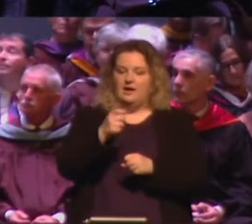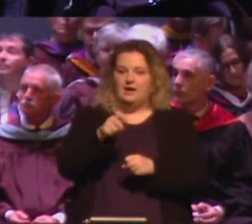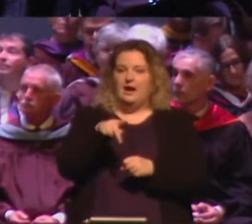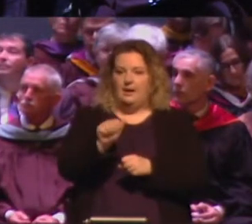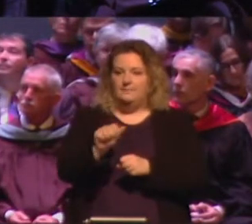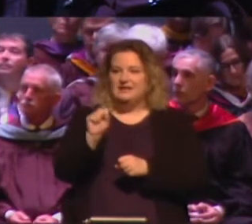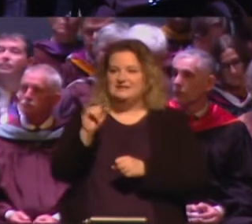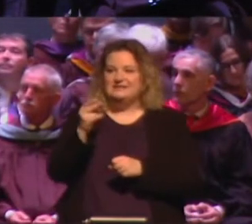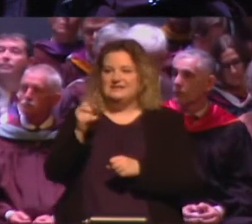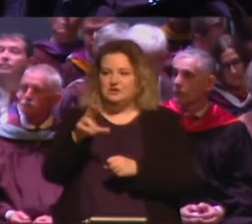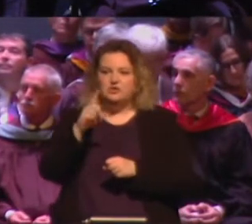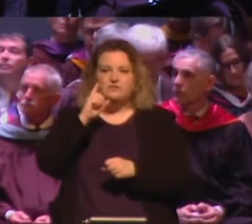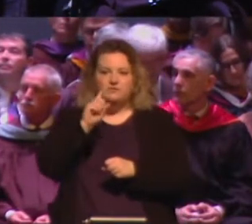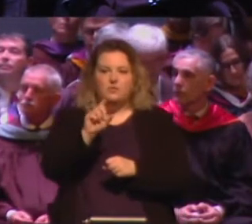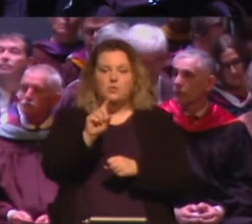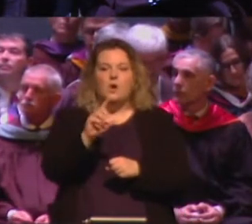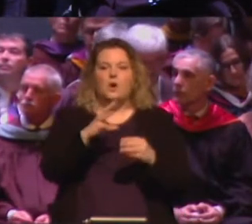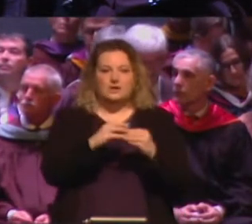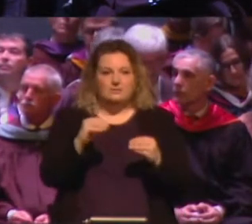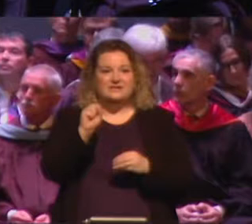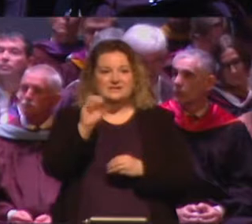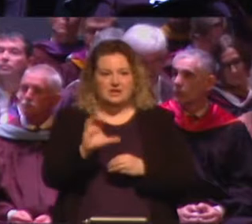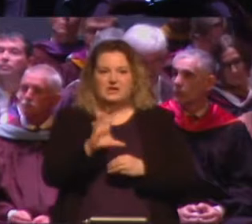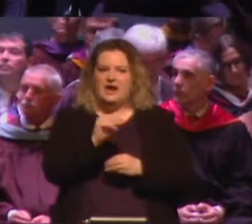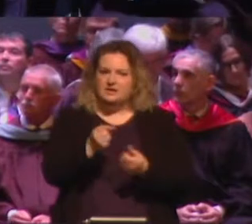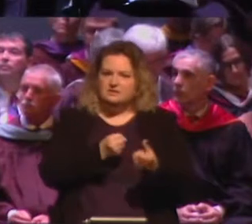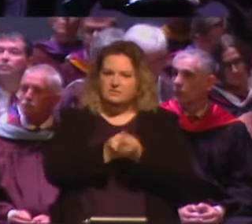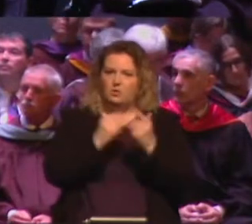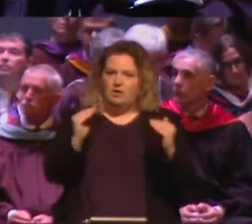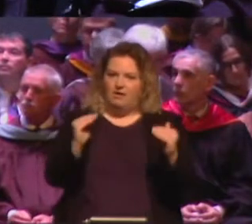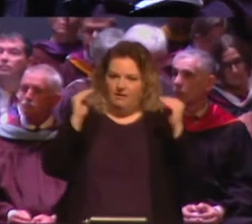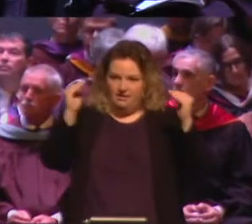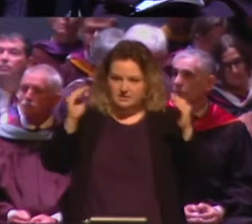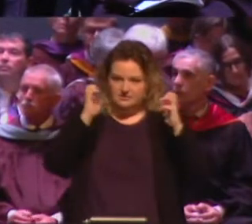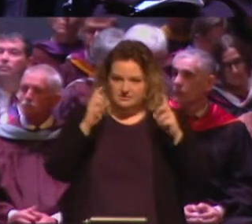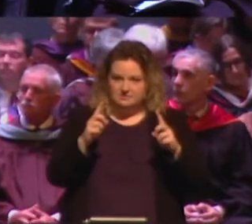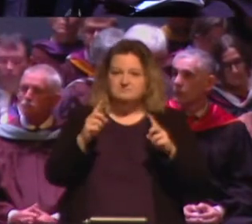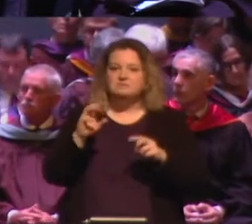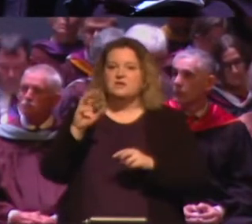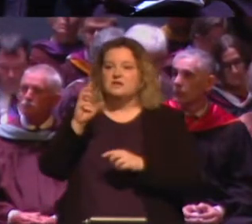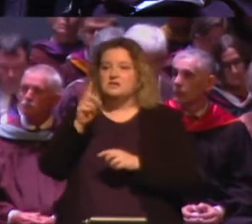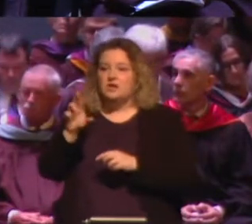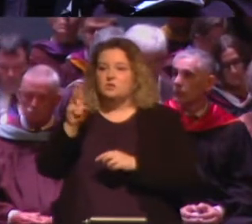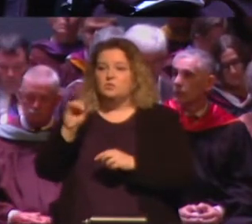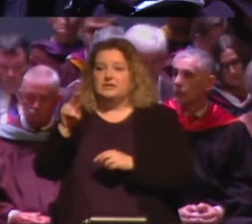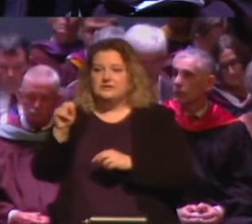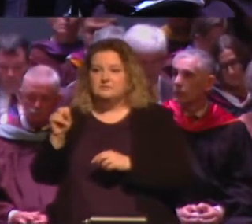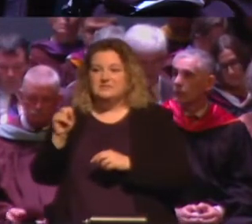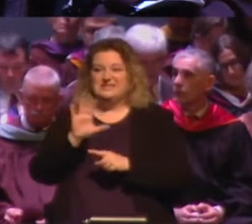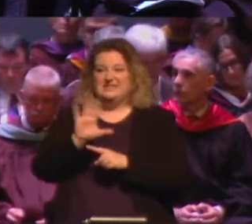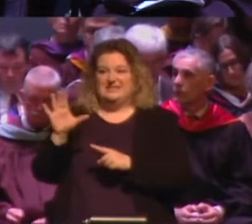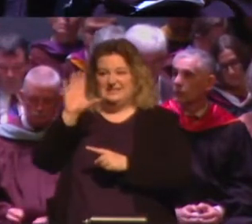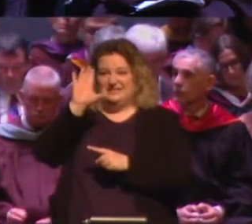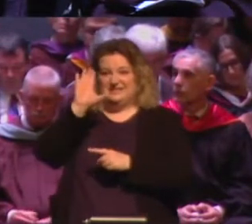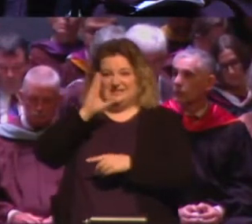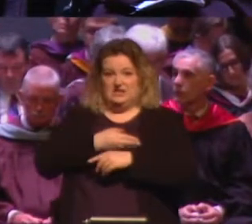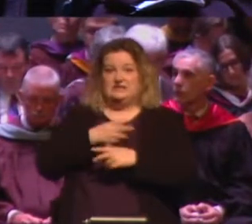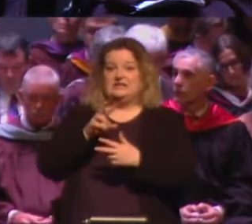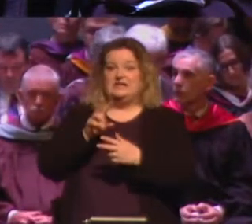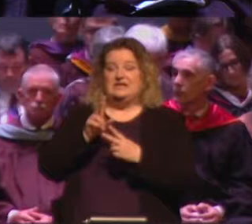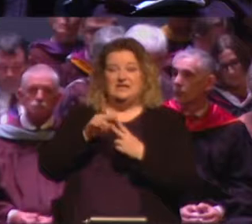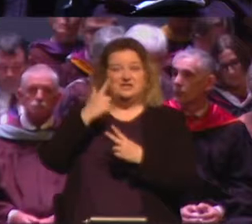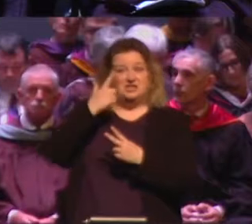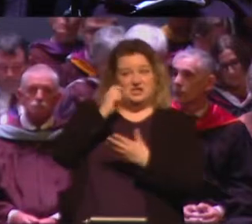Columbia, South Carolina, and is a true supporter of higher education. Dr. Williamson's sons have all either just graduated from college or are